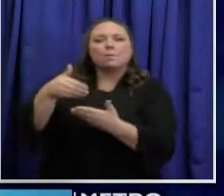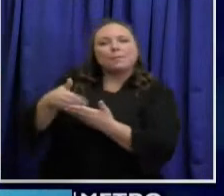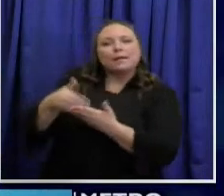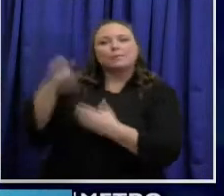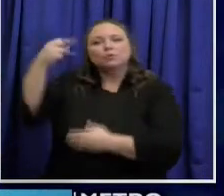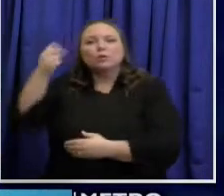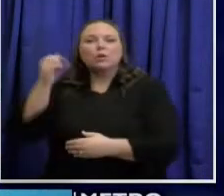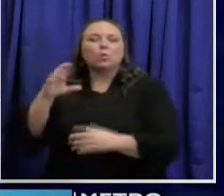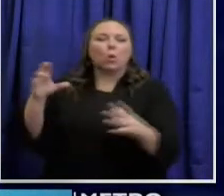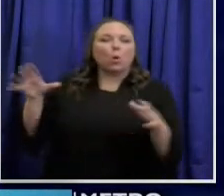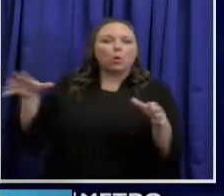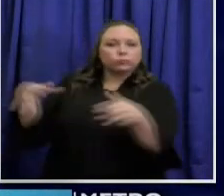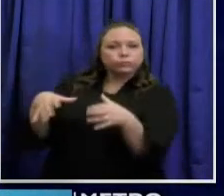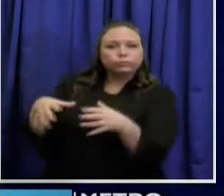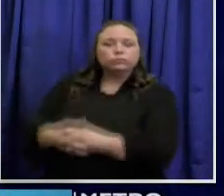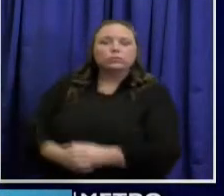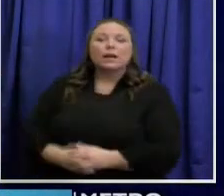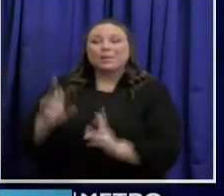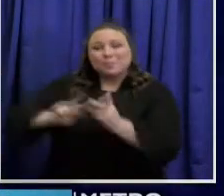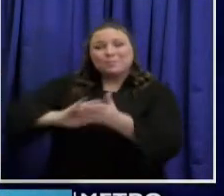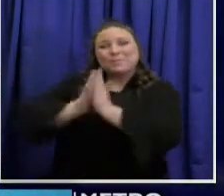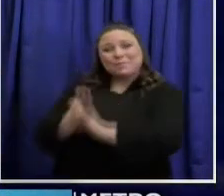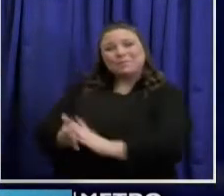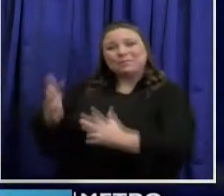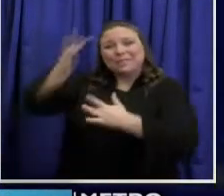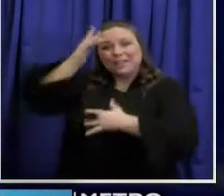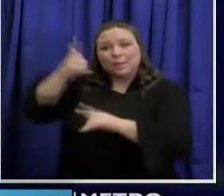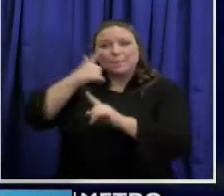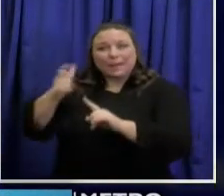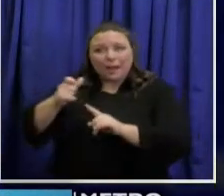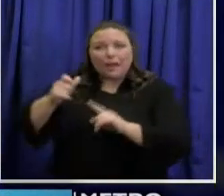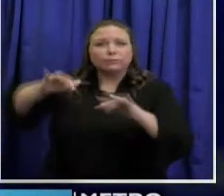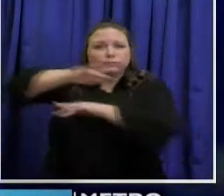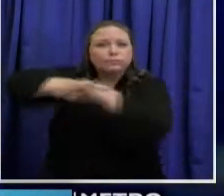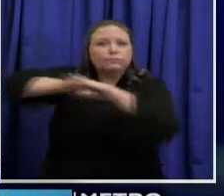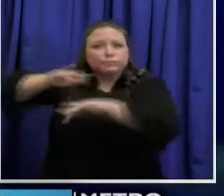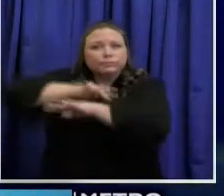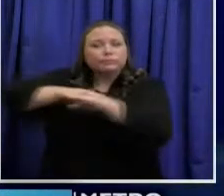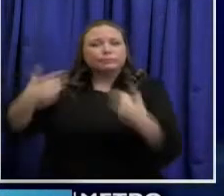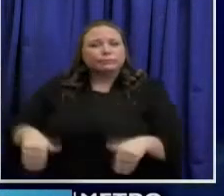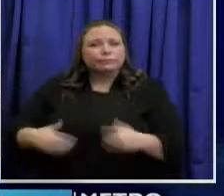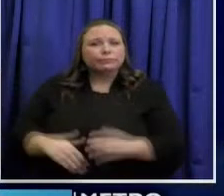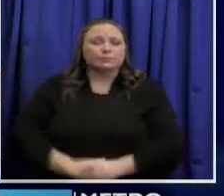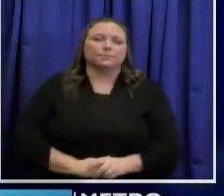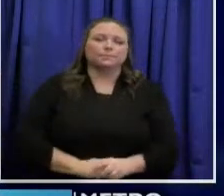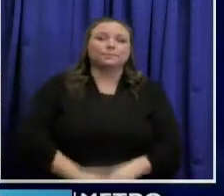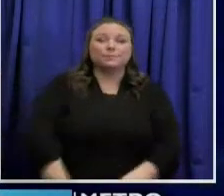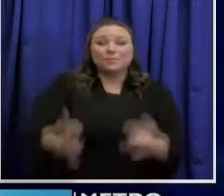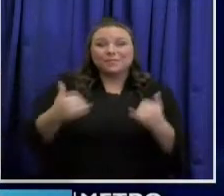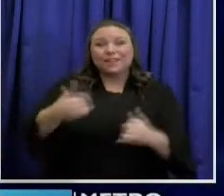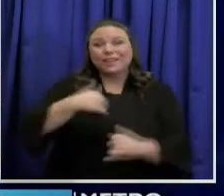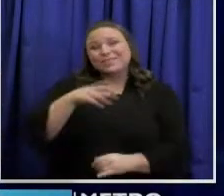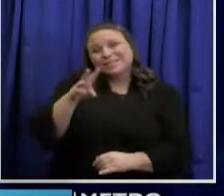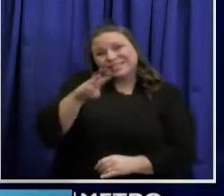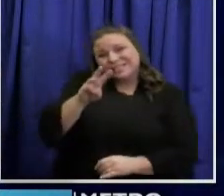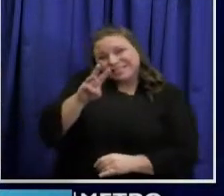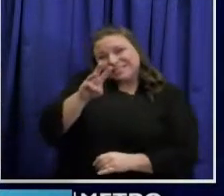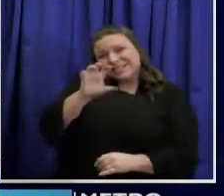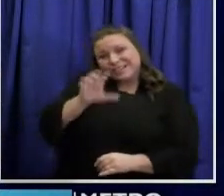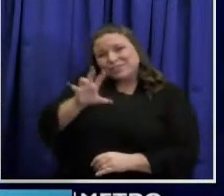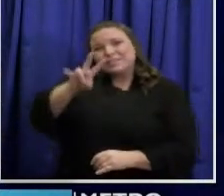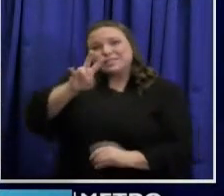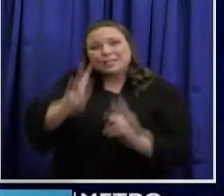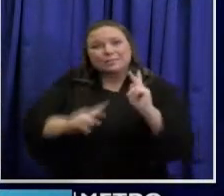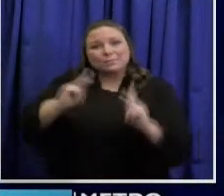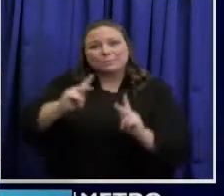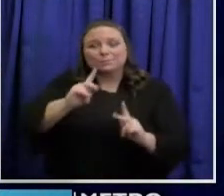shower. People are getting infected because of the high community spread. Now, today, there are 607 individuals in